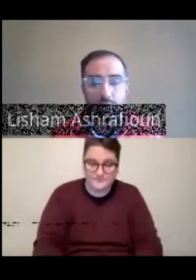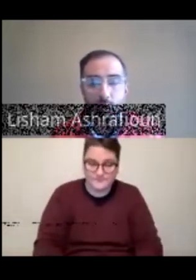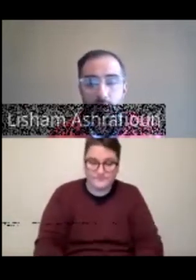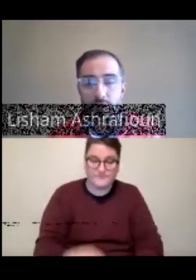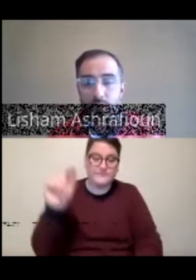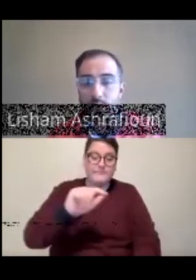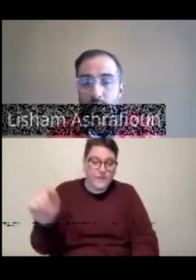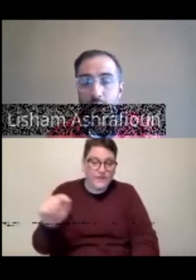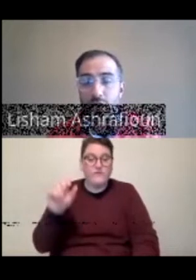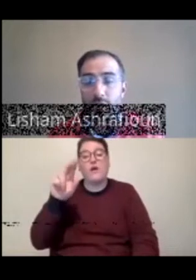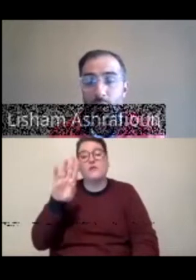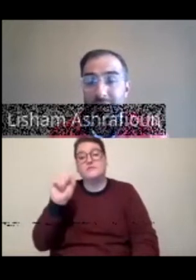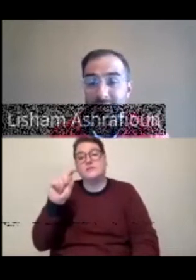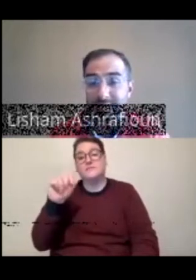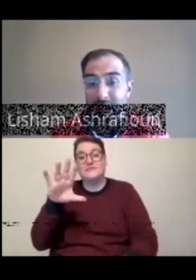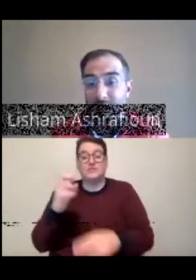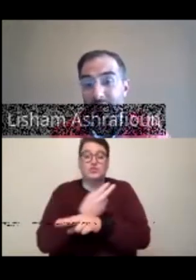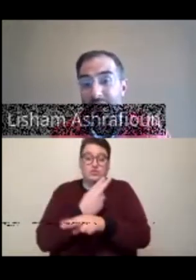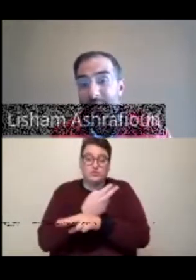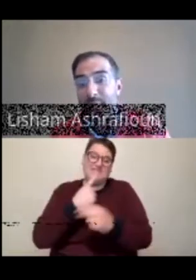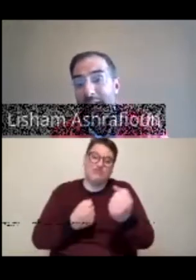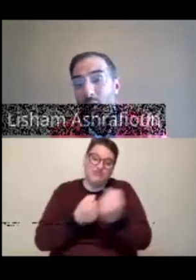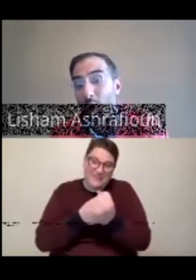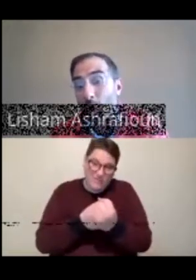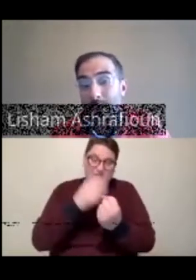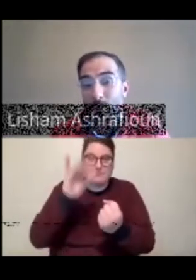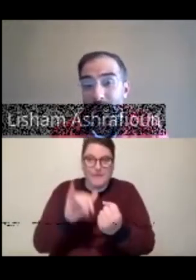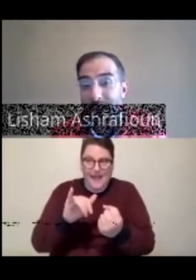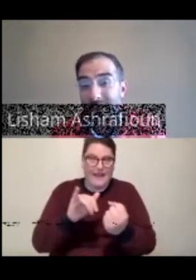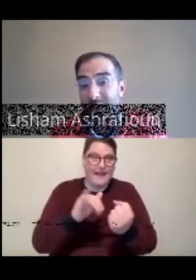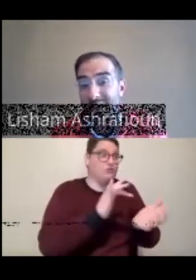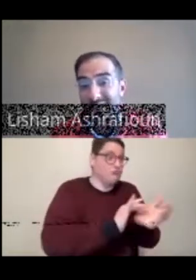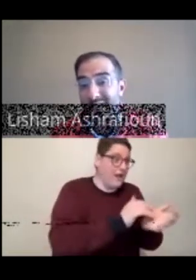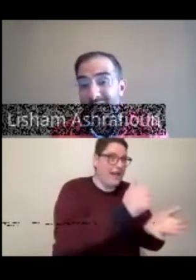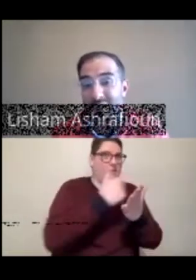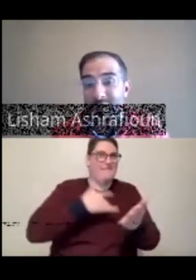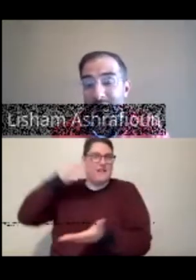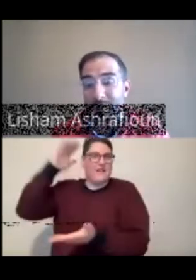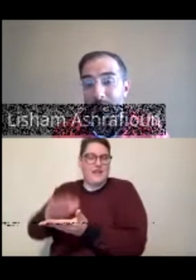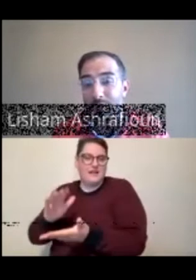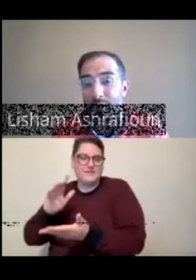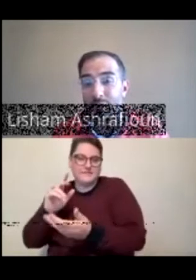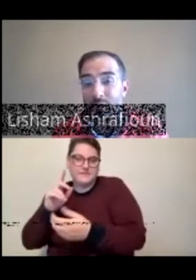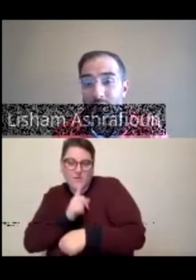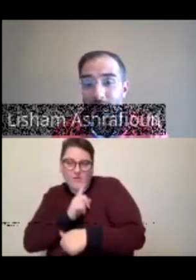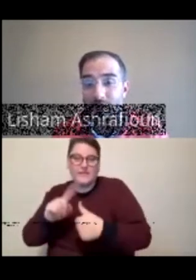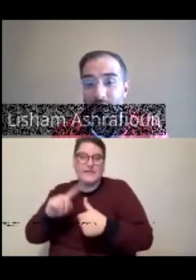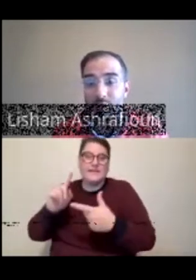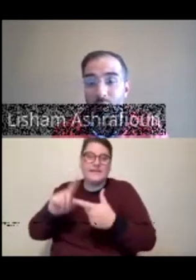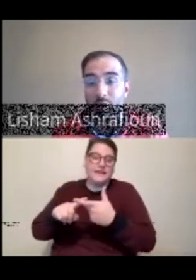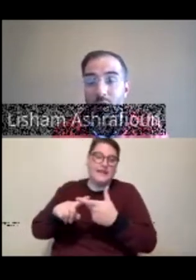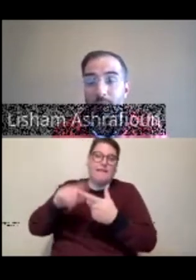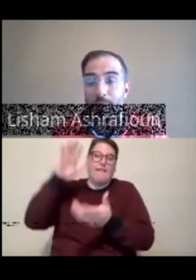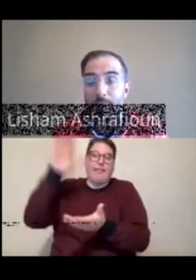is reinforced through the reduction of loneliness itself and or coping with cognitive processes like buffering from